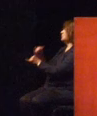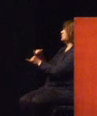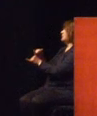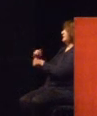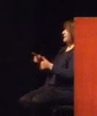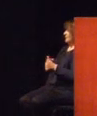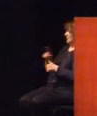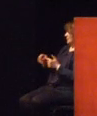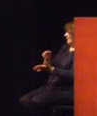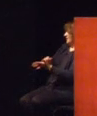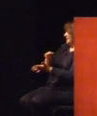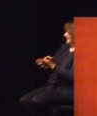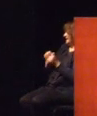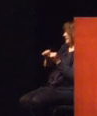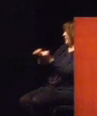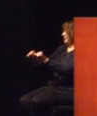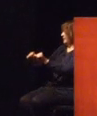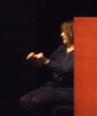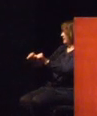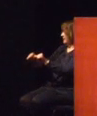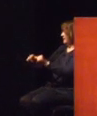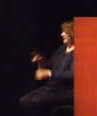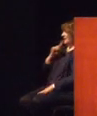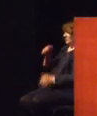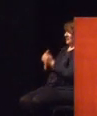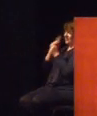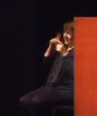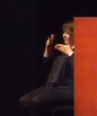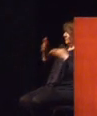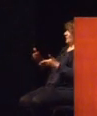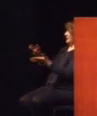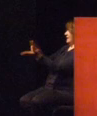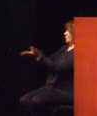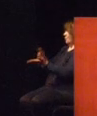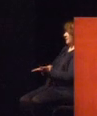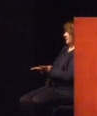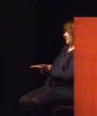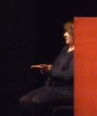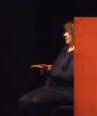around fiscal stability. And really with a focus on enrollment,